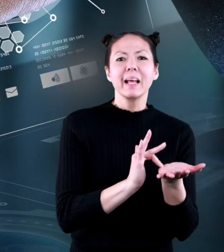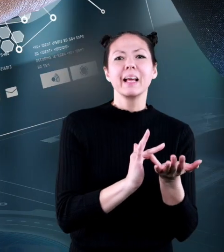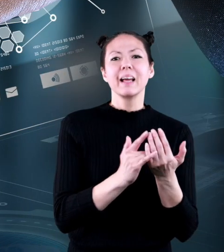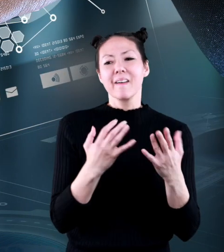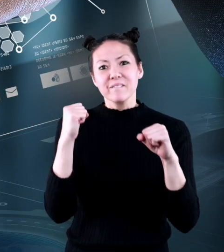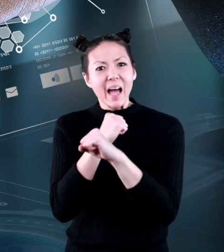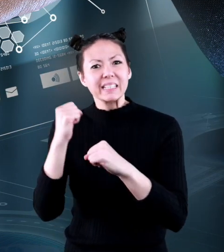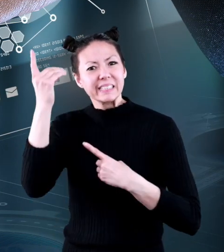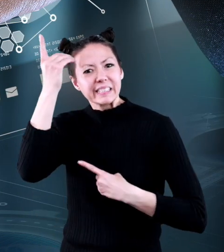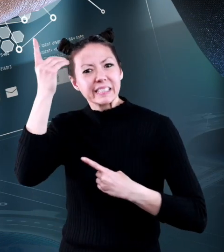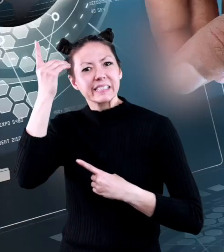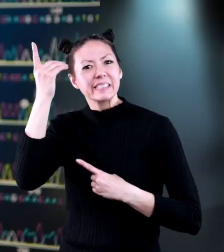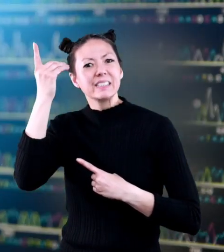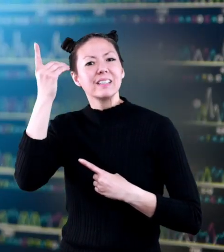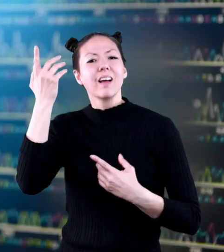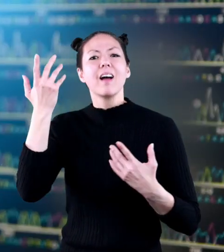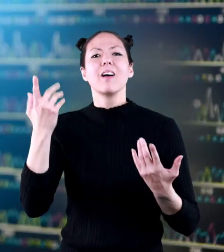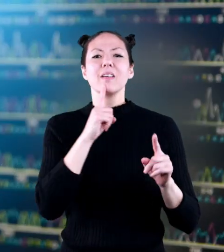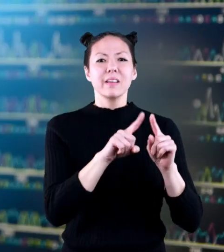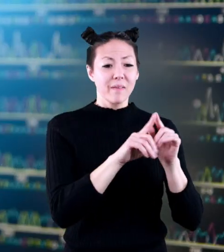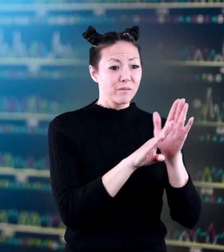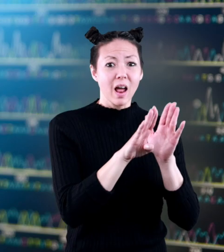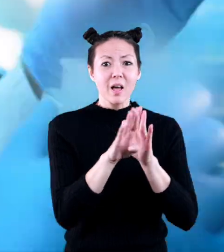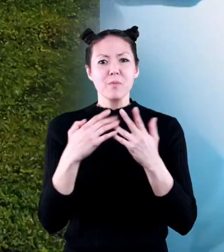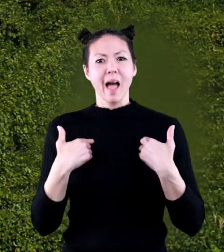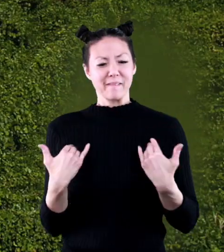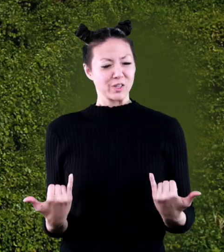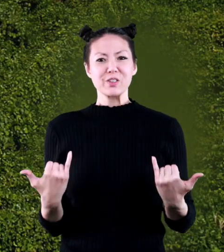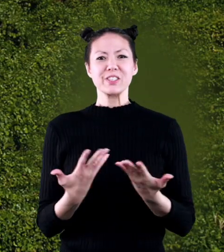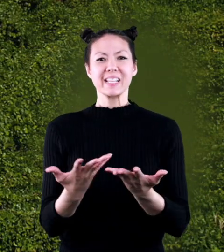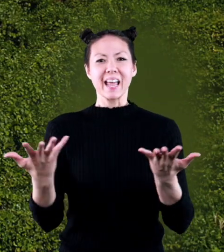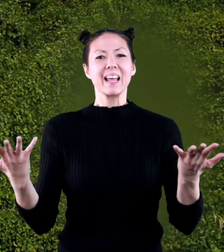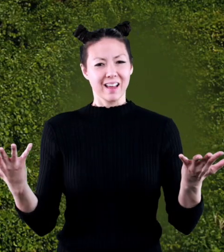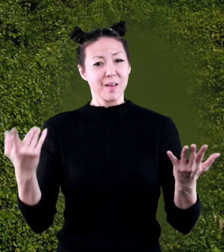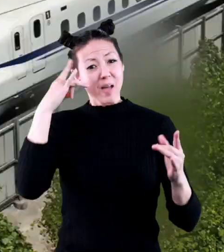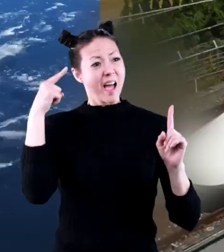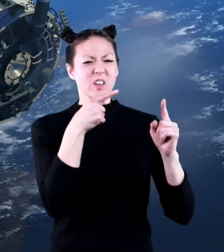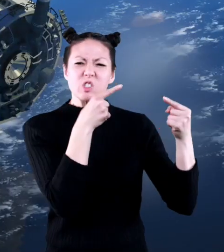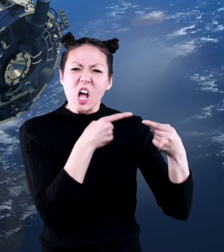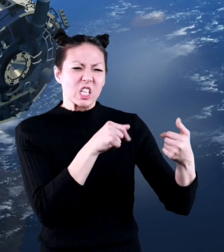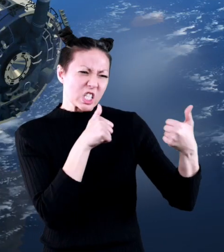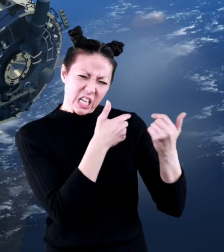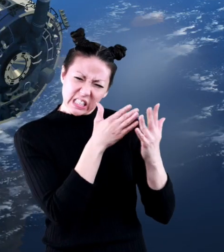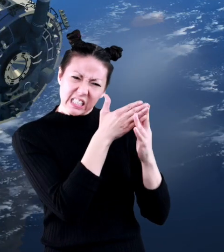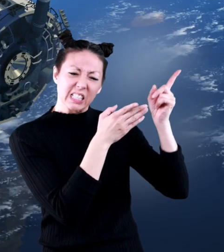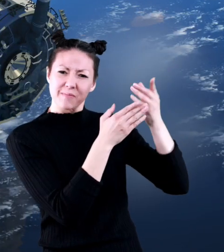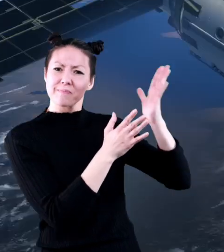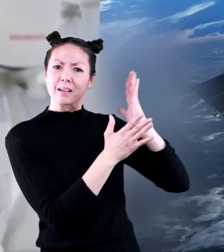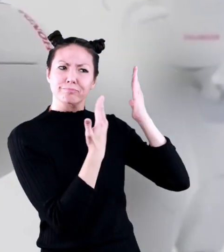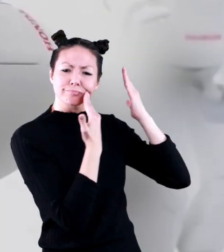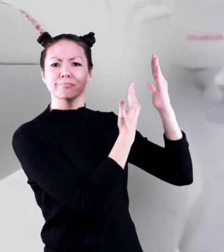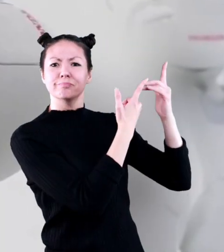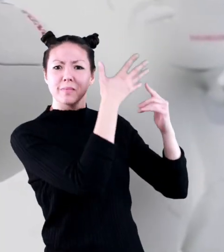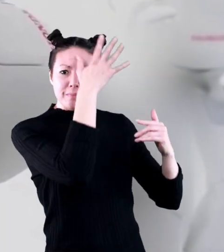fight disease. All of these developments we enjoy today because of the struggles and challenges of the great men and women